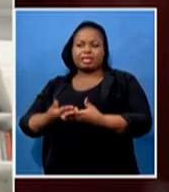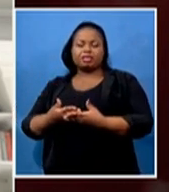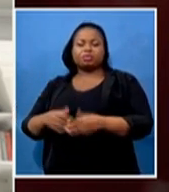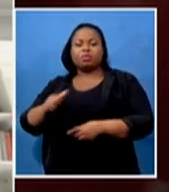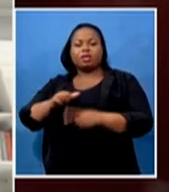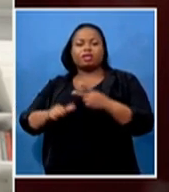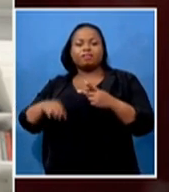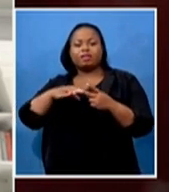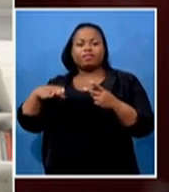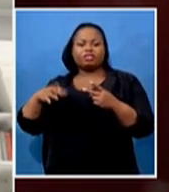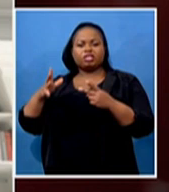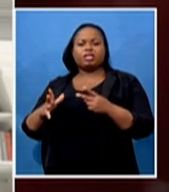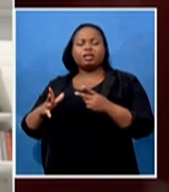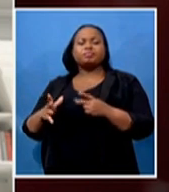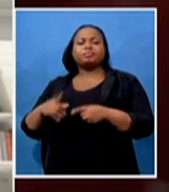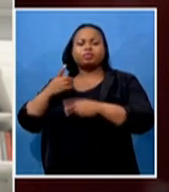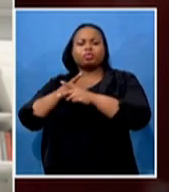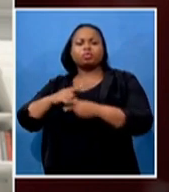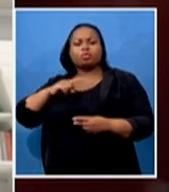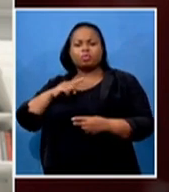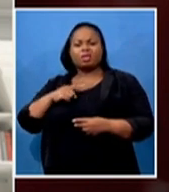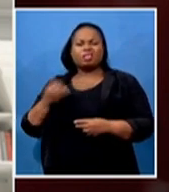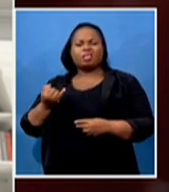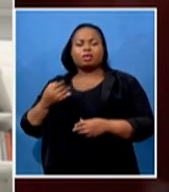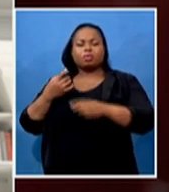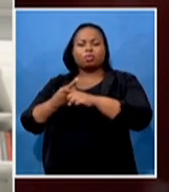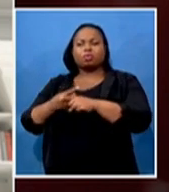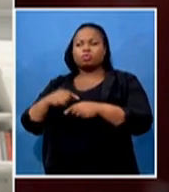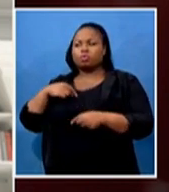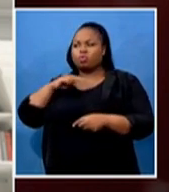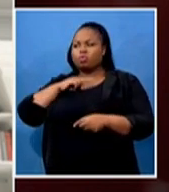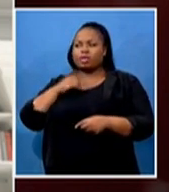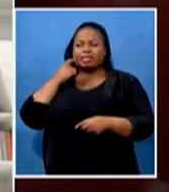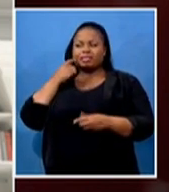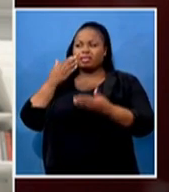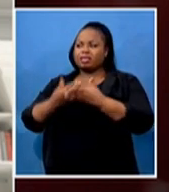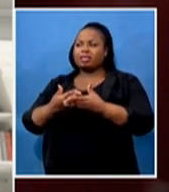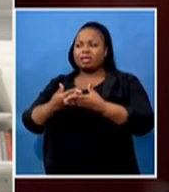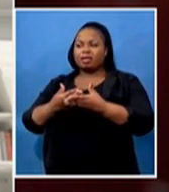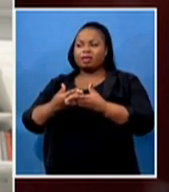like myself, I hope that I'm able to inspire, most importantly, the next generation of